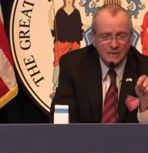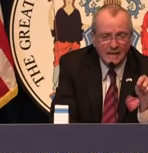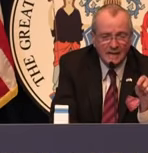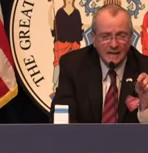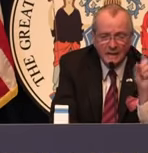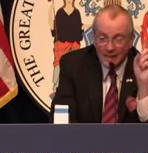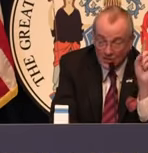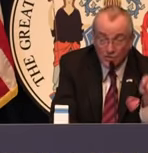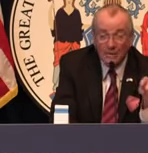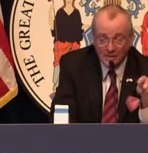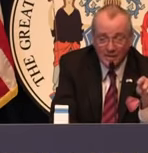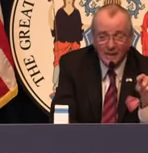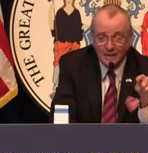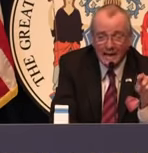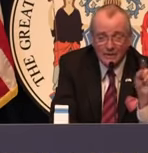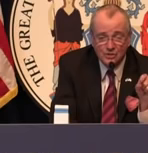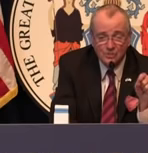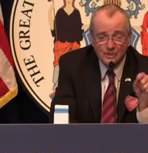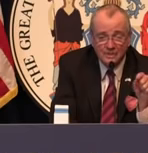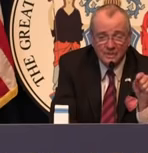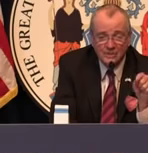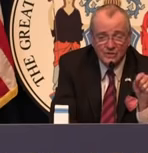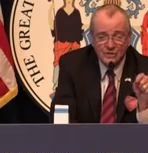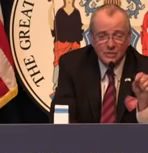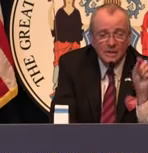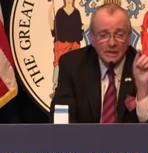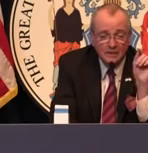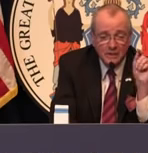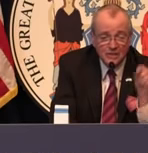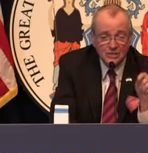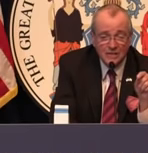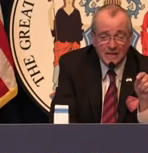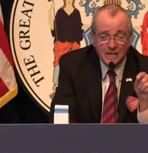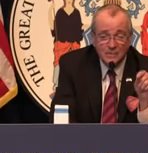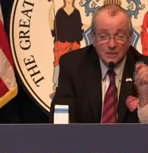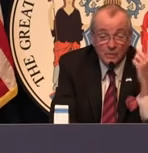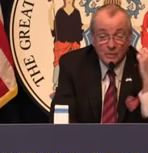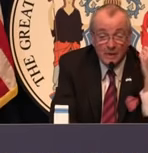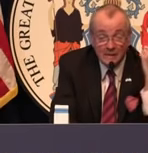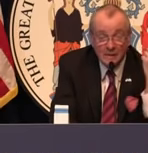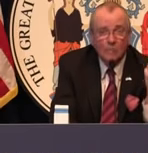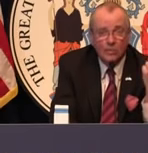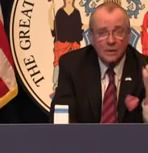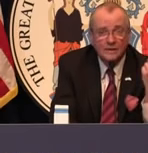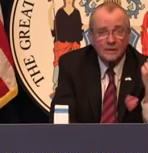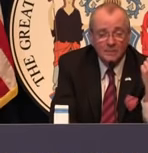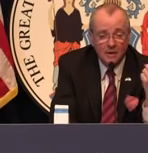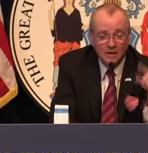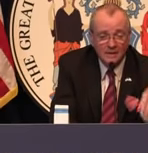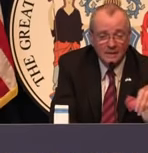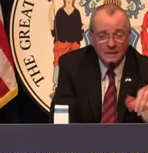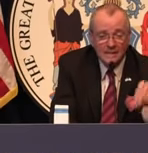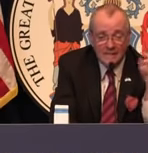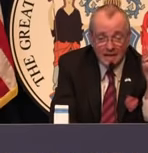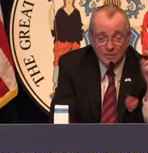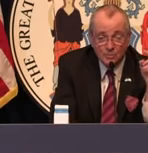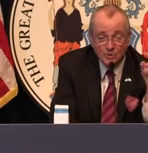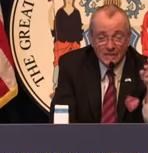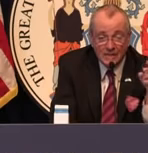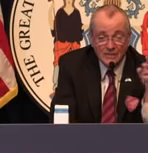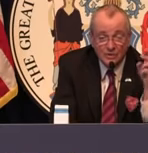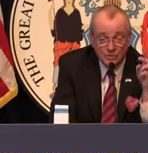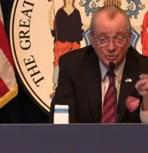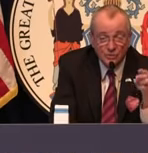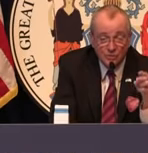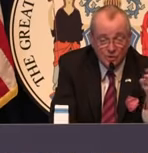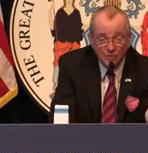cases per day. That's dropped a lot. Let's hope it continues to. Patients in hospital, we remain number 1 in America. Deaths per